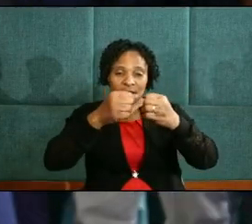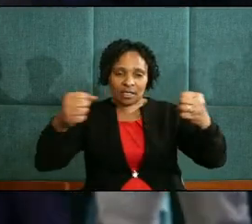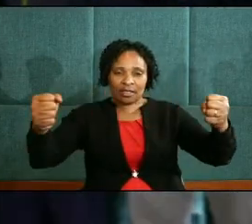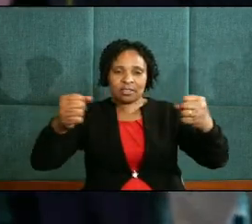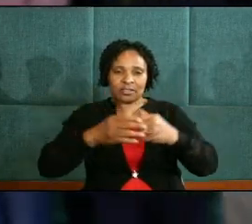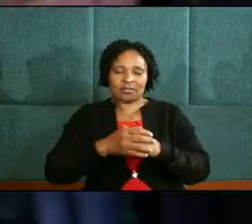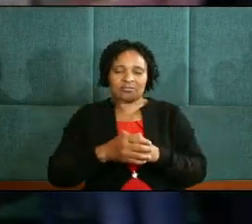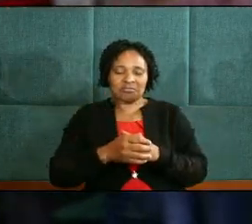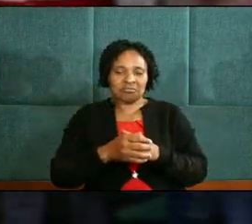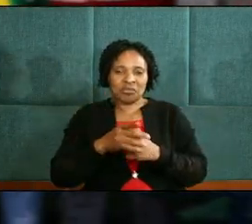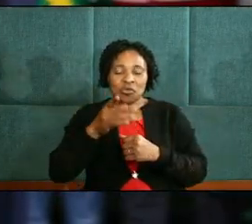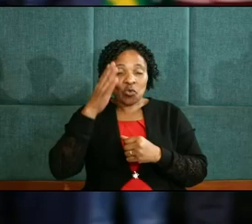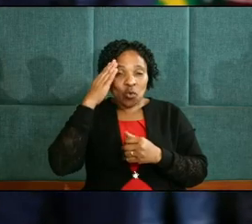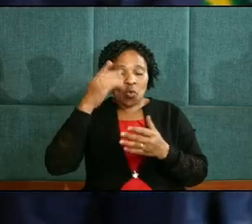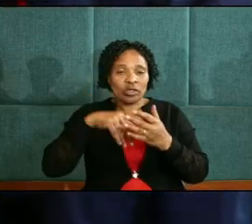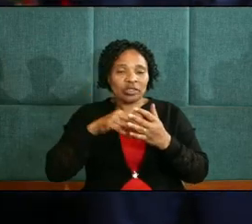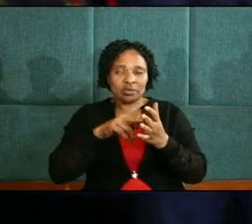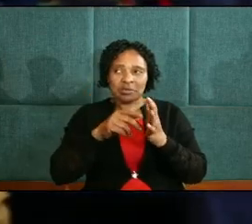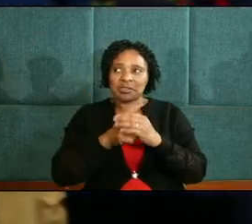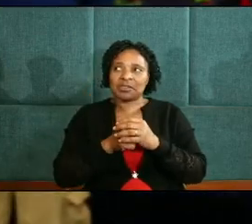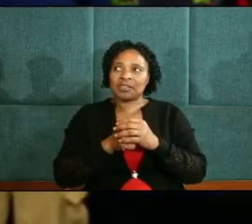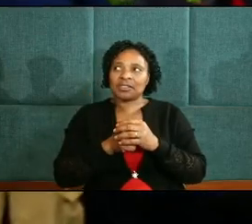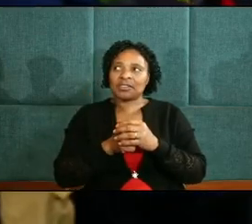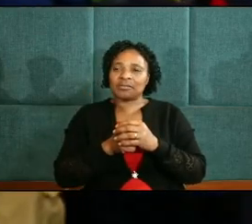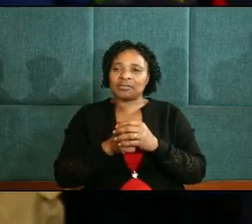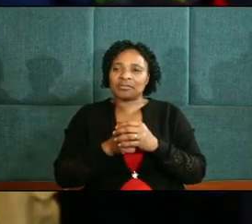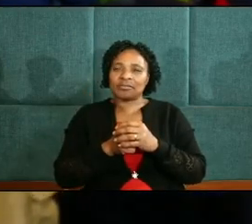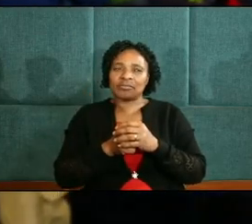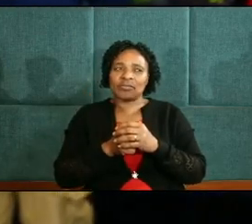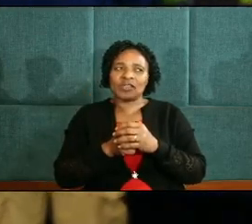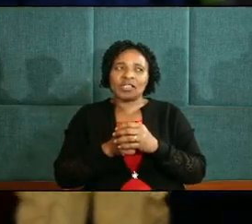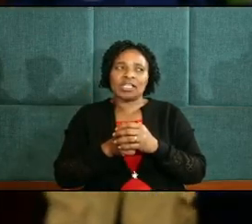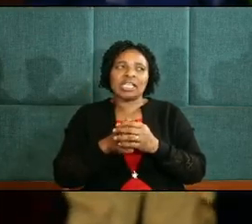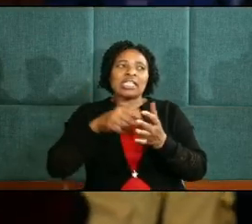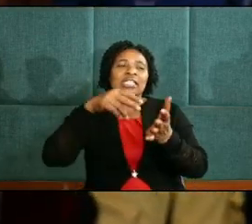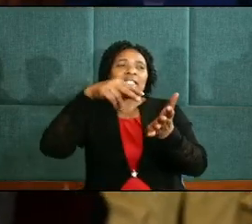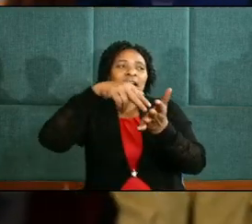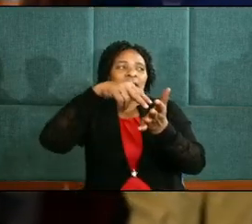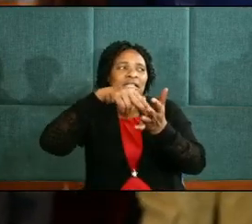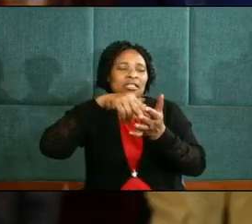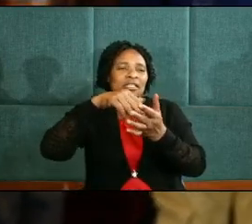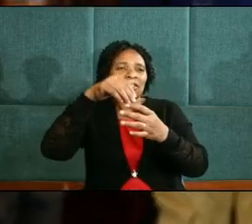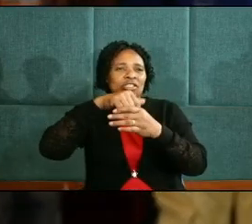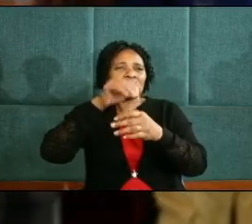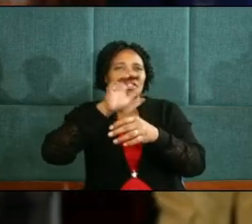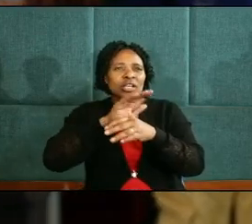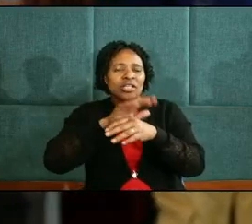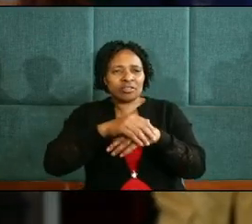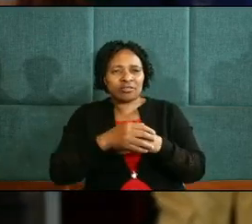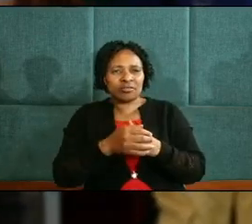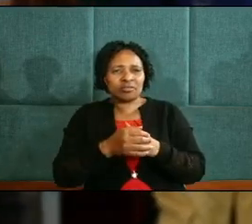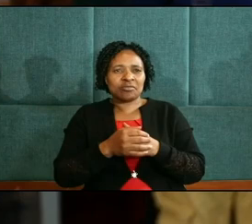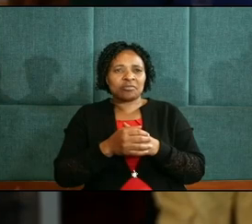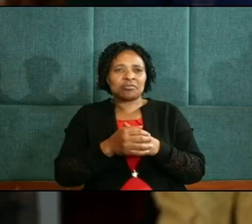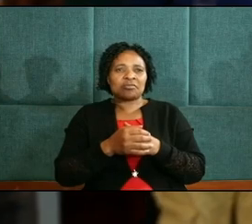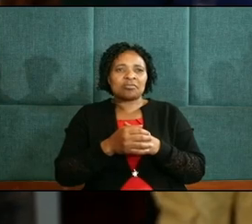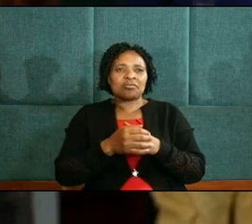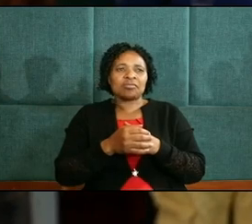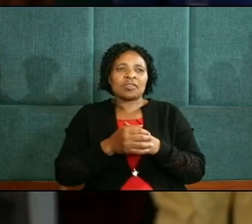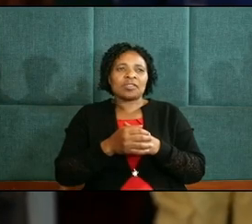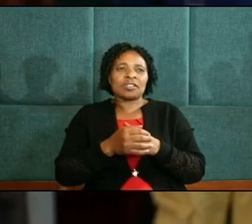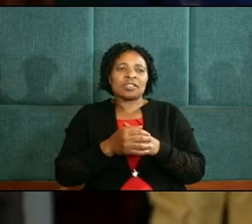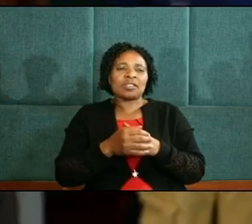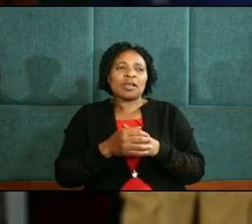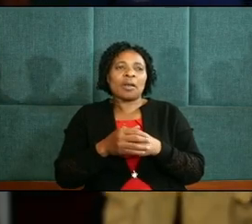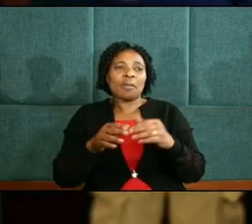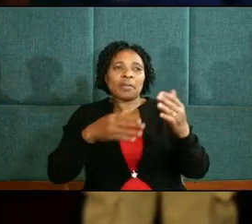You don't want that. So if you stand in church this morning or at home and you